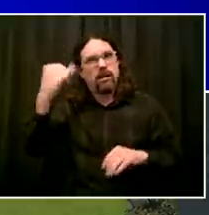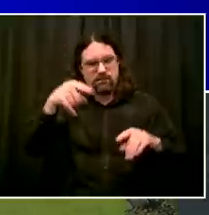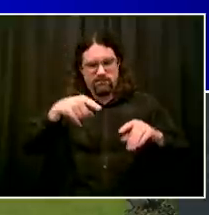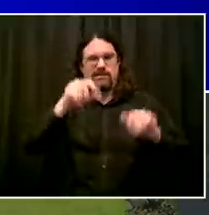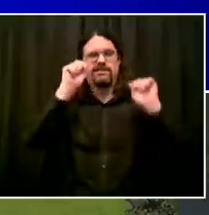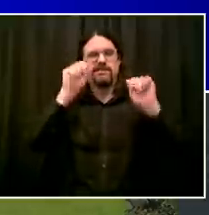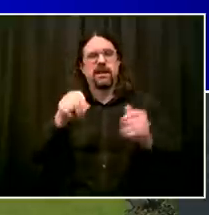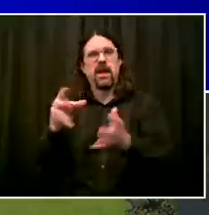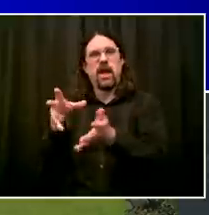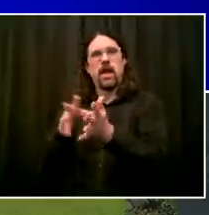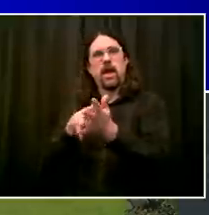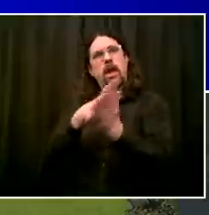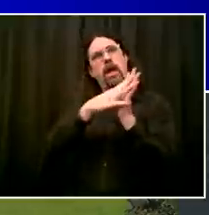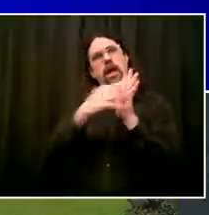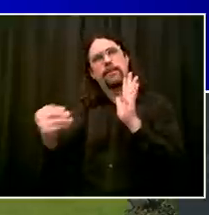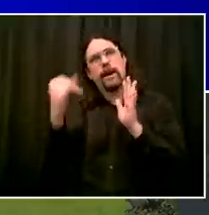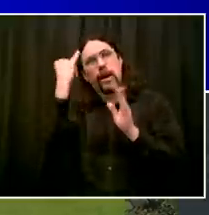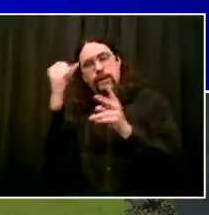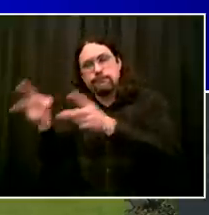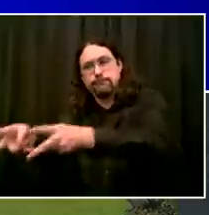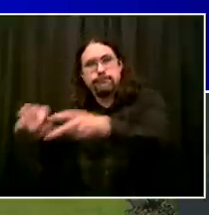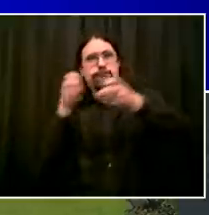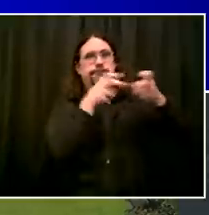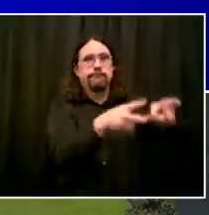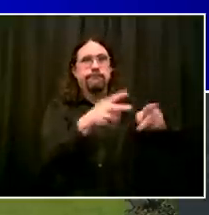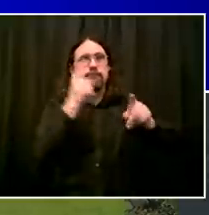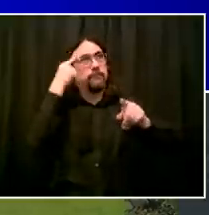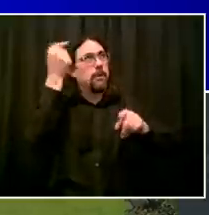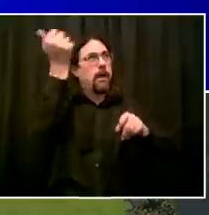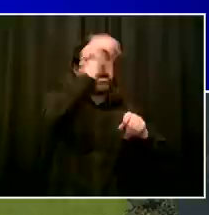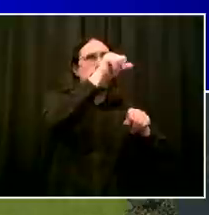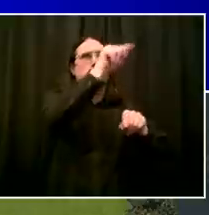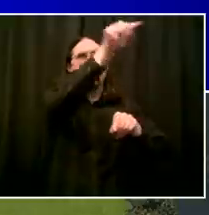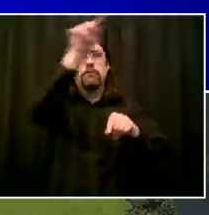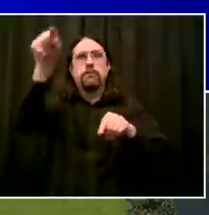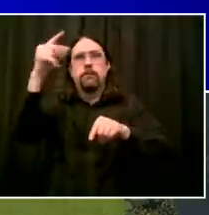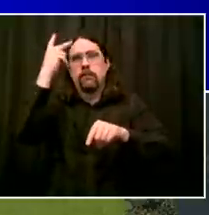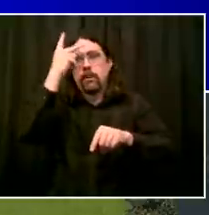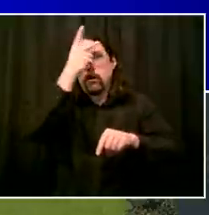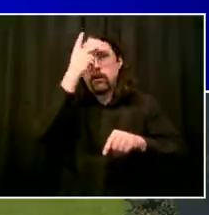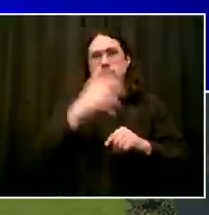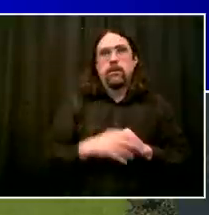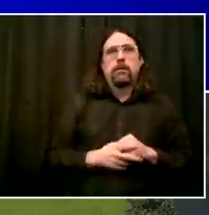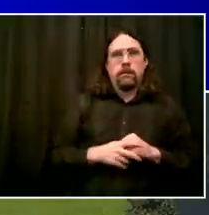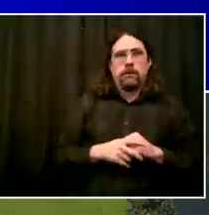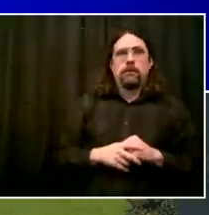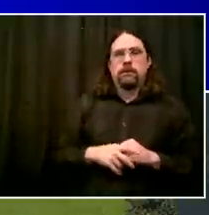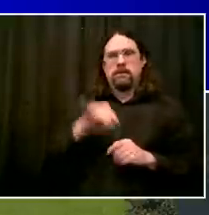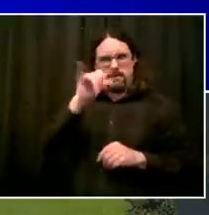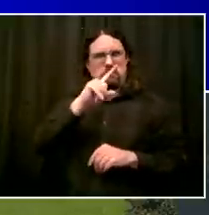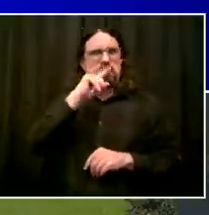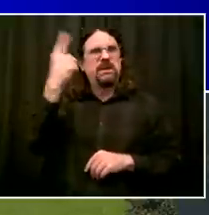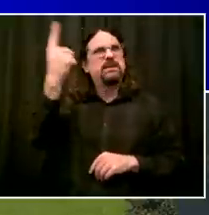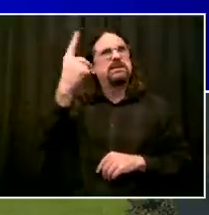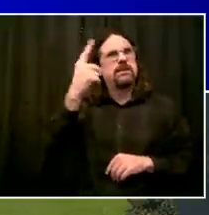before came up in the last few days. That's a good idea. We're going to see if there's other places that we should apply that idea.